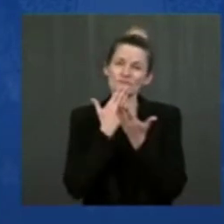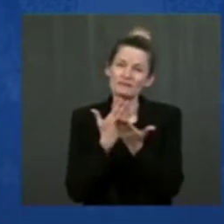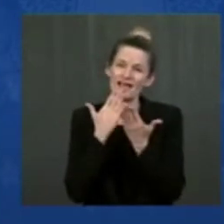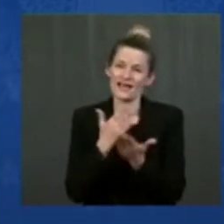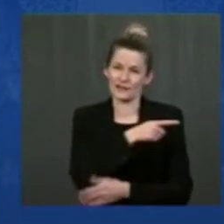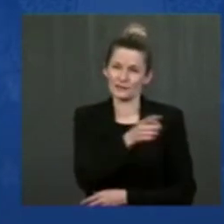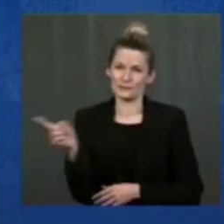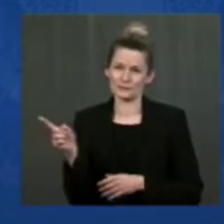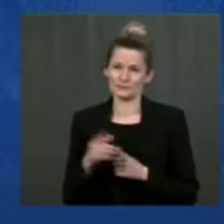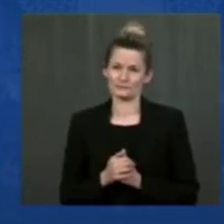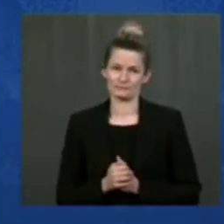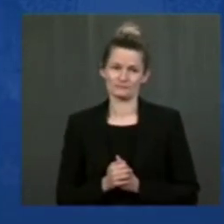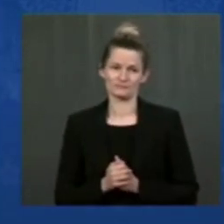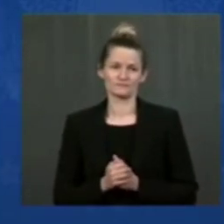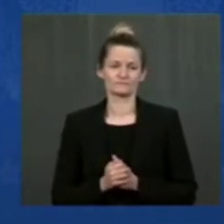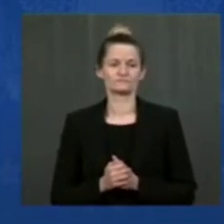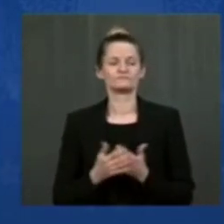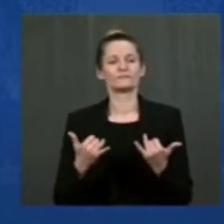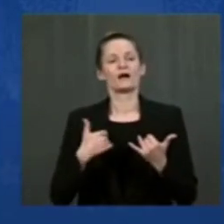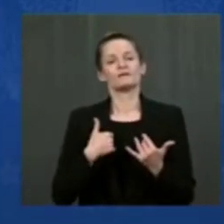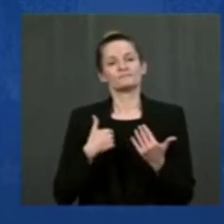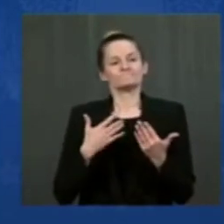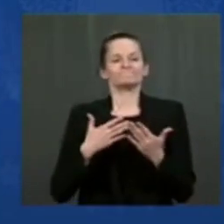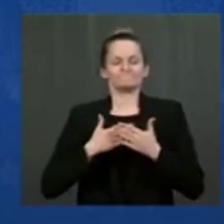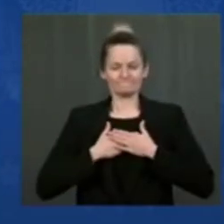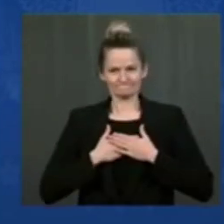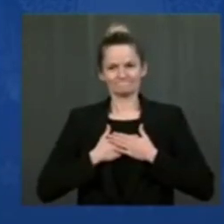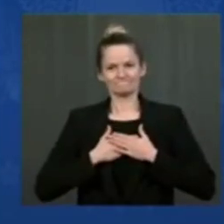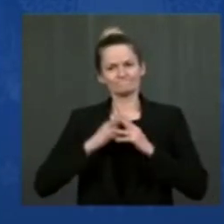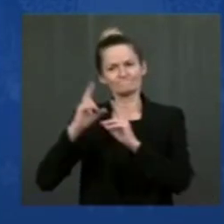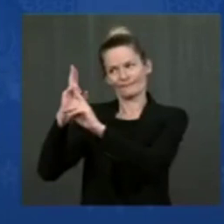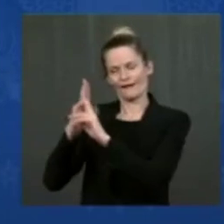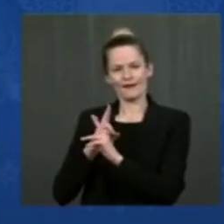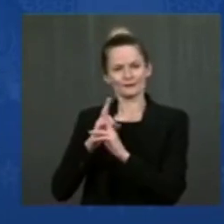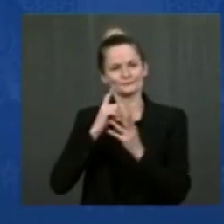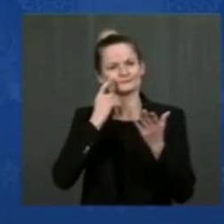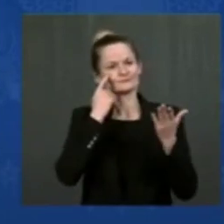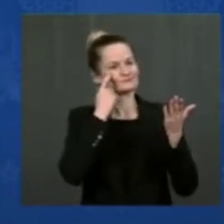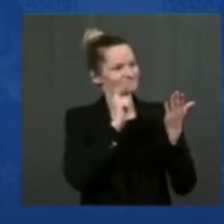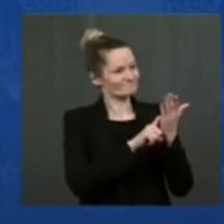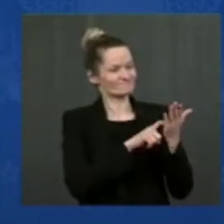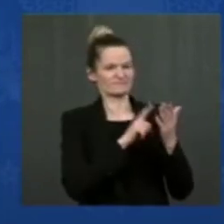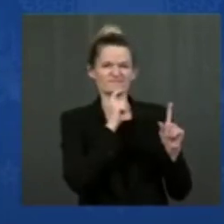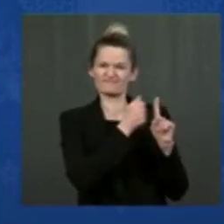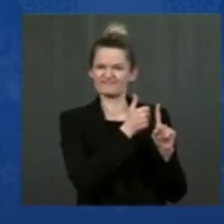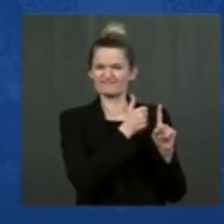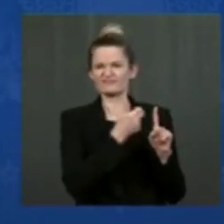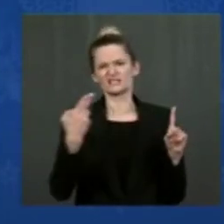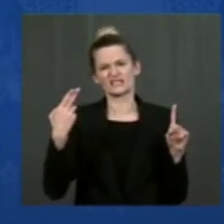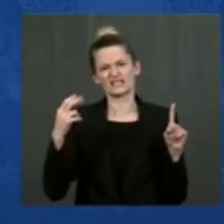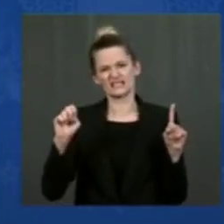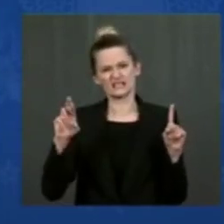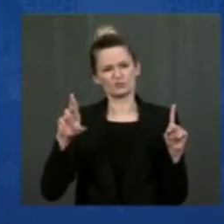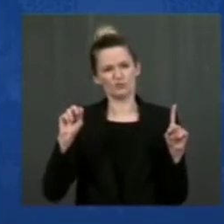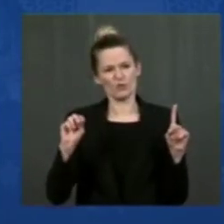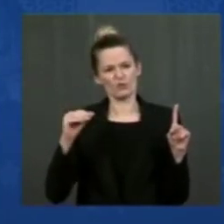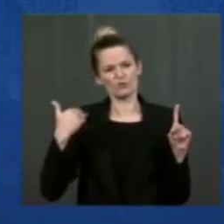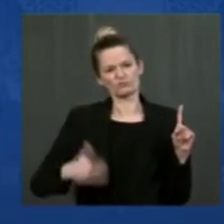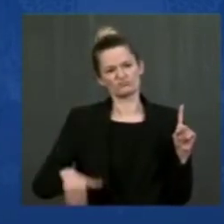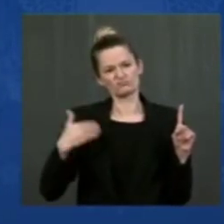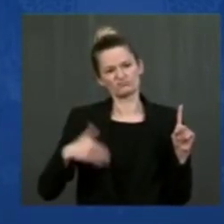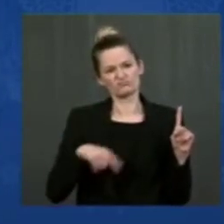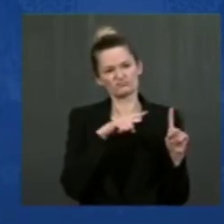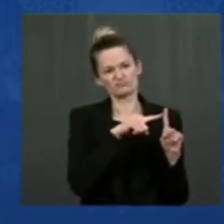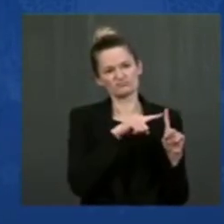And now I have the honor to recognize the true hero in the room, as Secretary Walsh said, Jocelyn Cruces, who